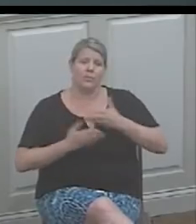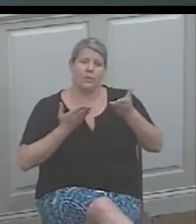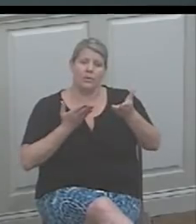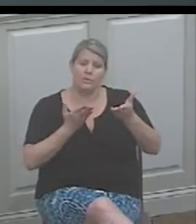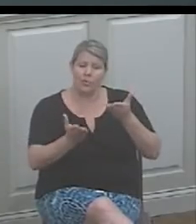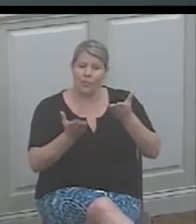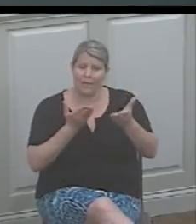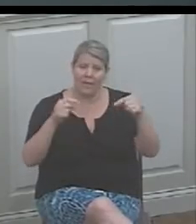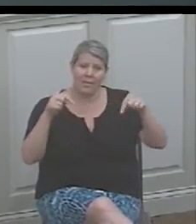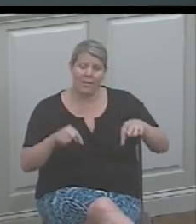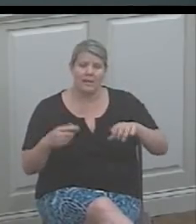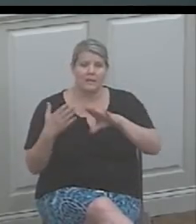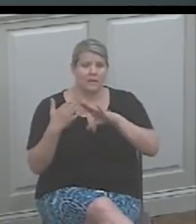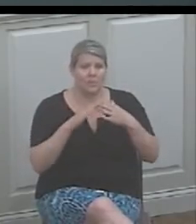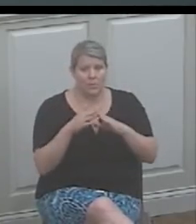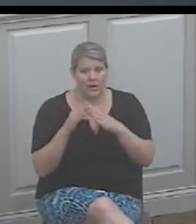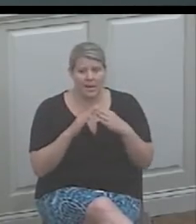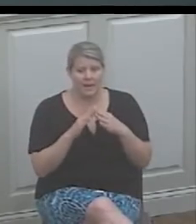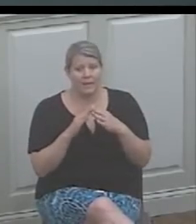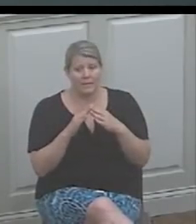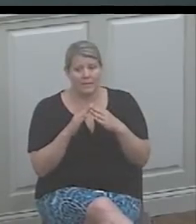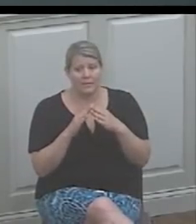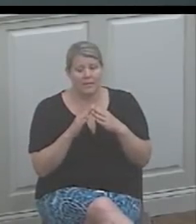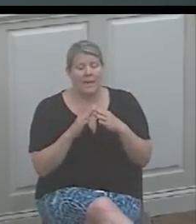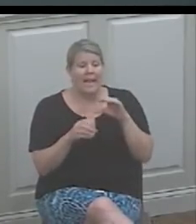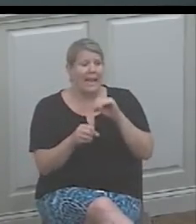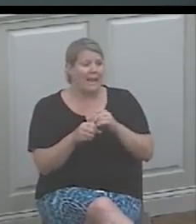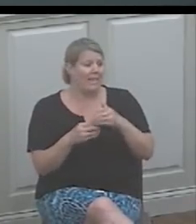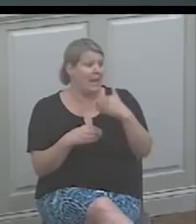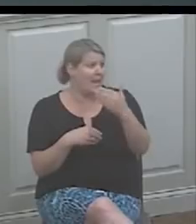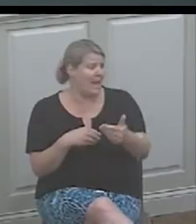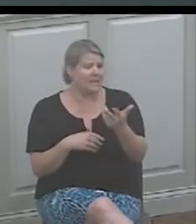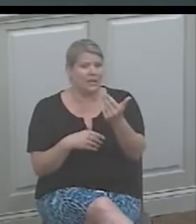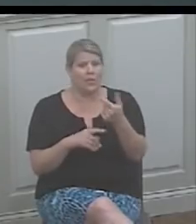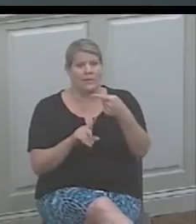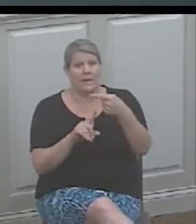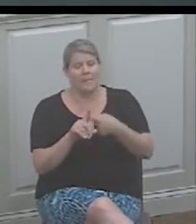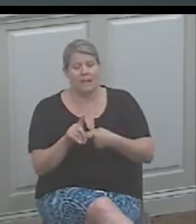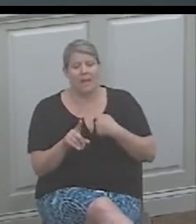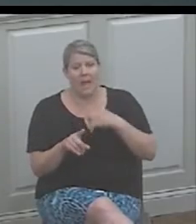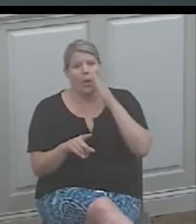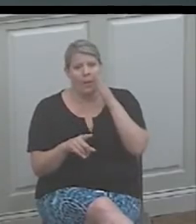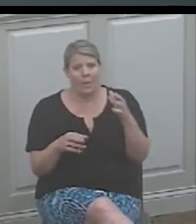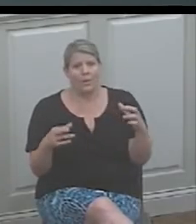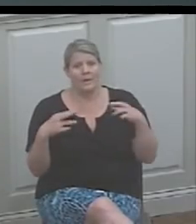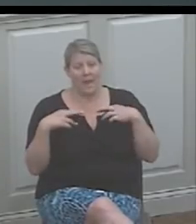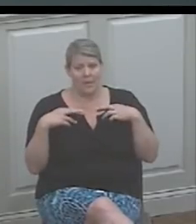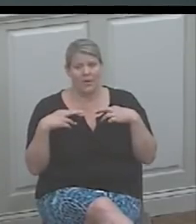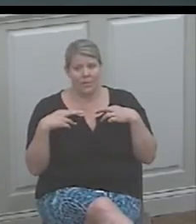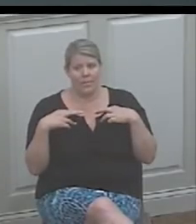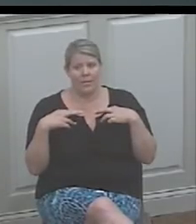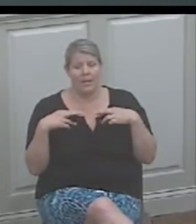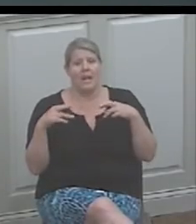fine community, and it's with a heavy heart that 13 months from now, I will go ahead and retire and go on